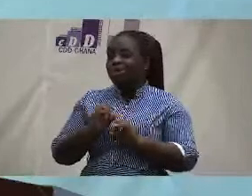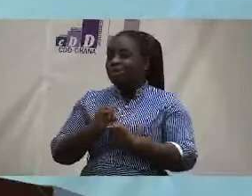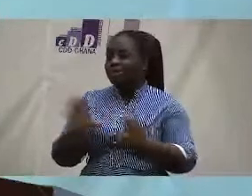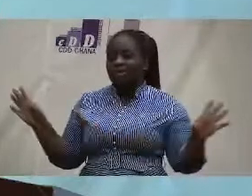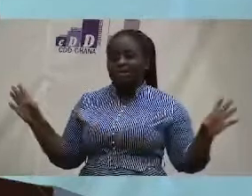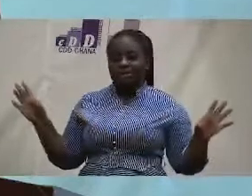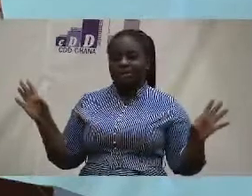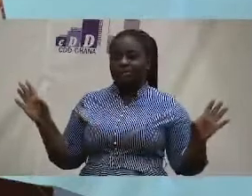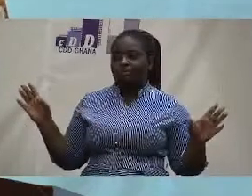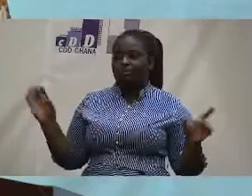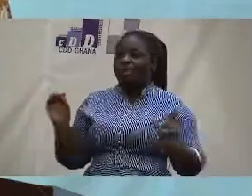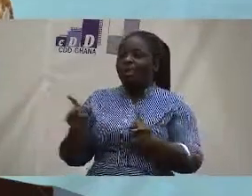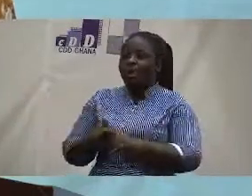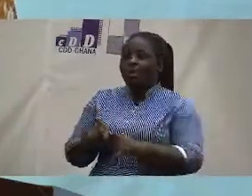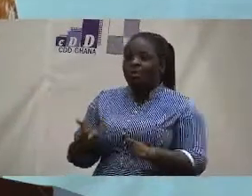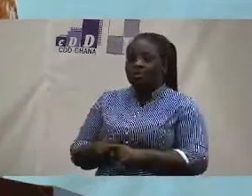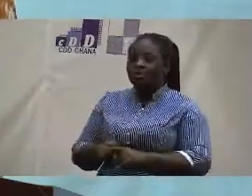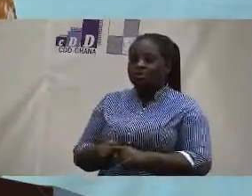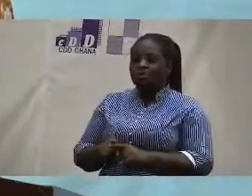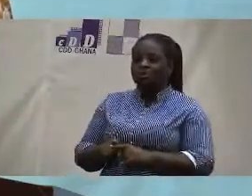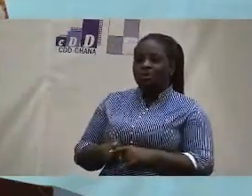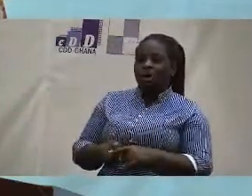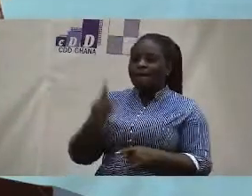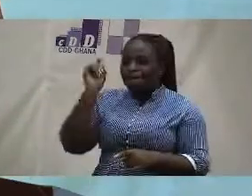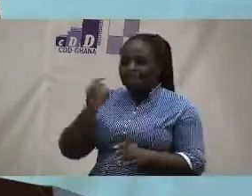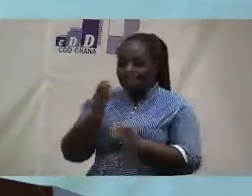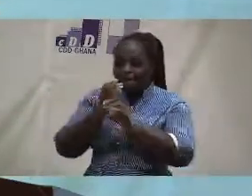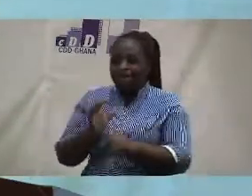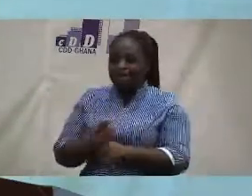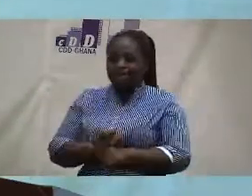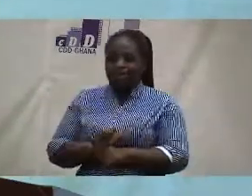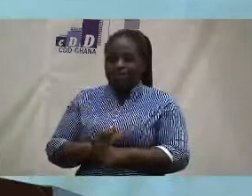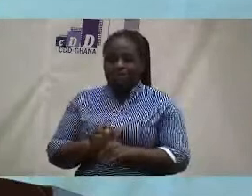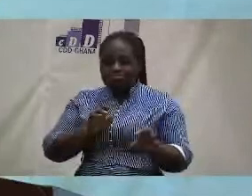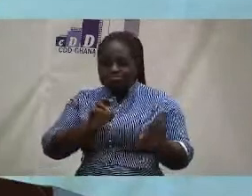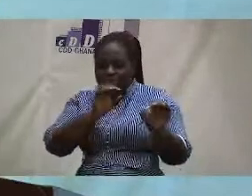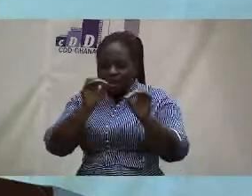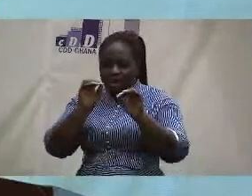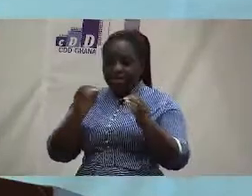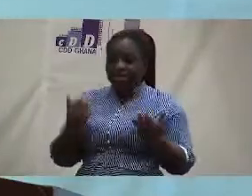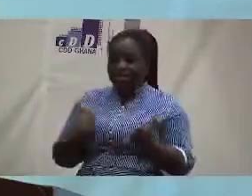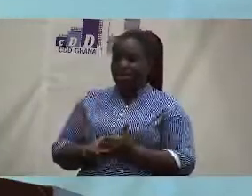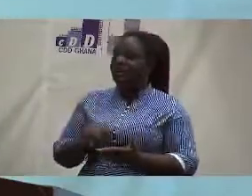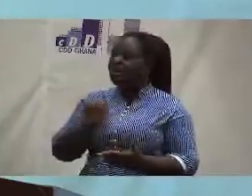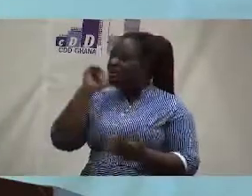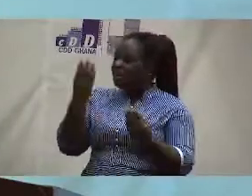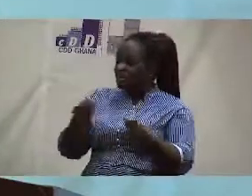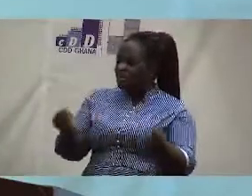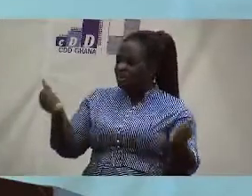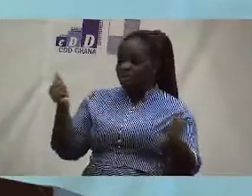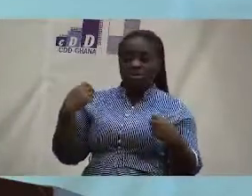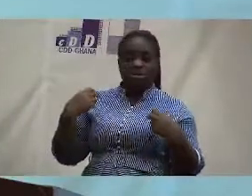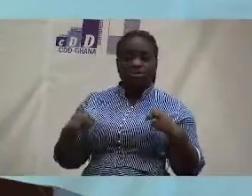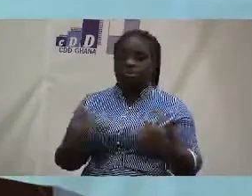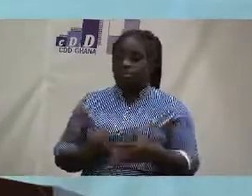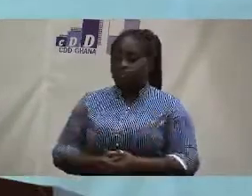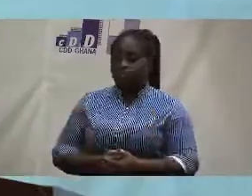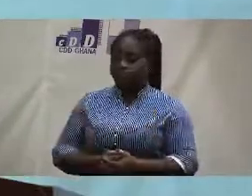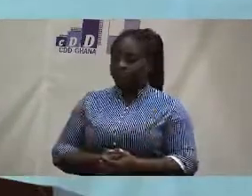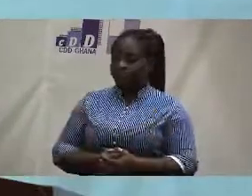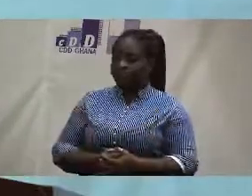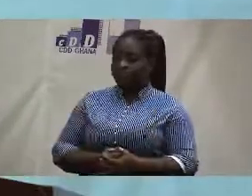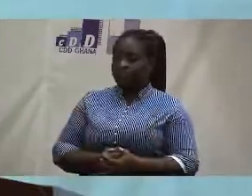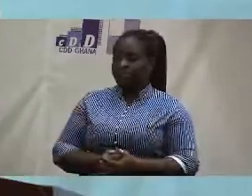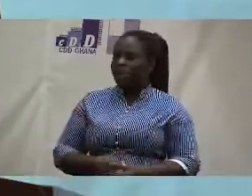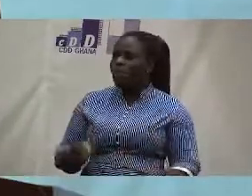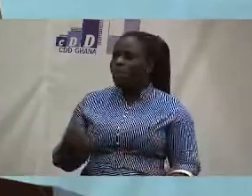we also have to ramp up funding, but we must recognize at this stage that it is not the solution to our problem.